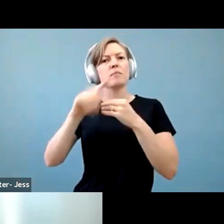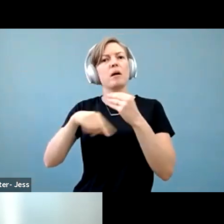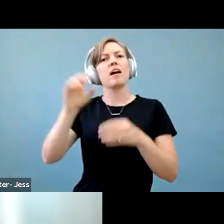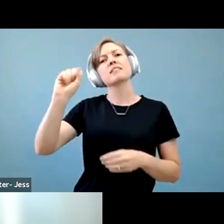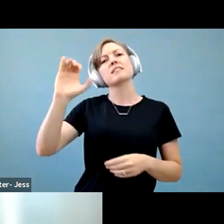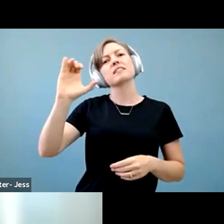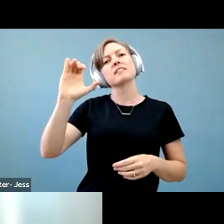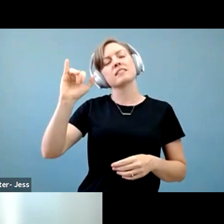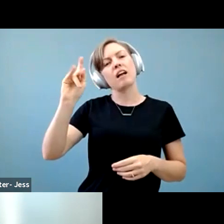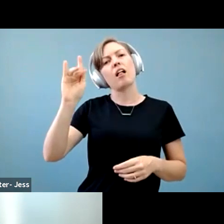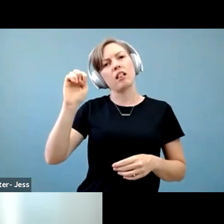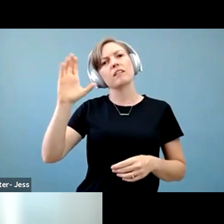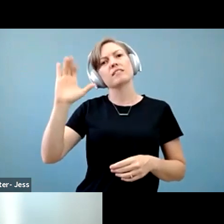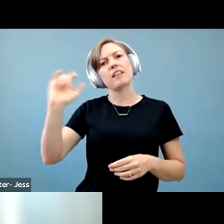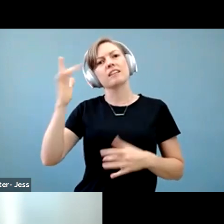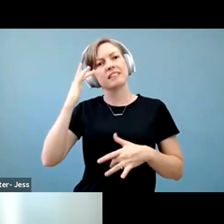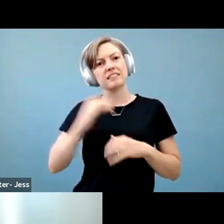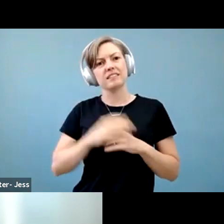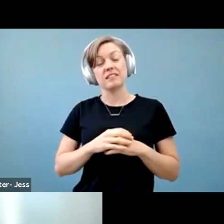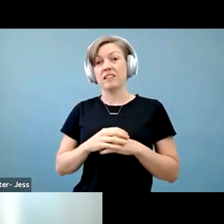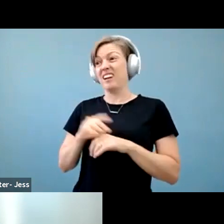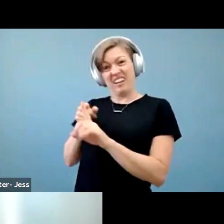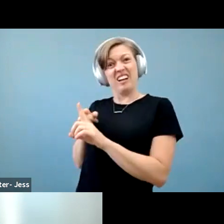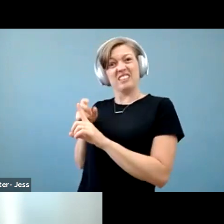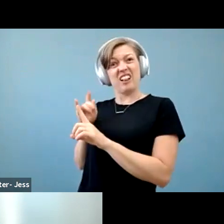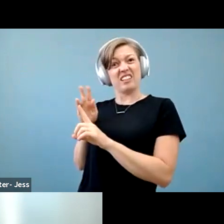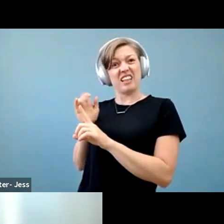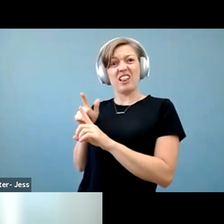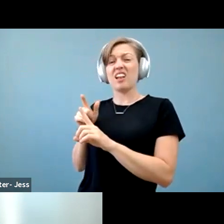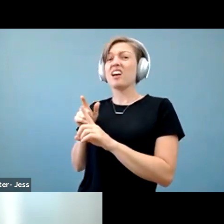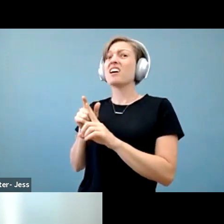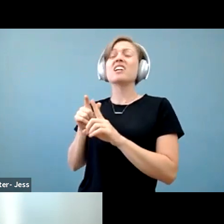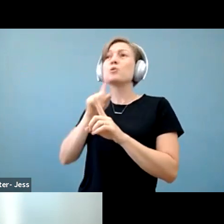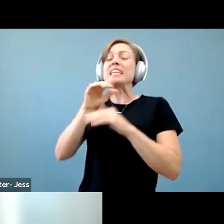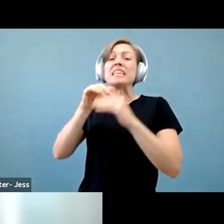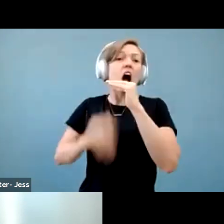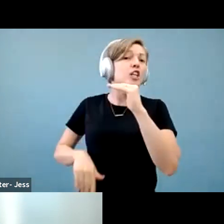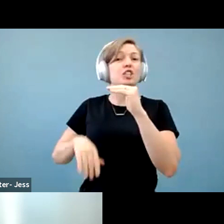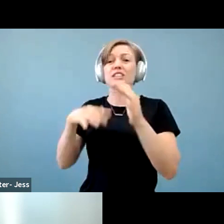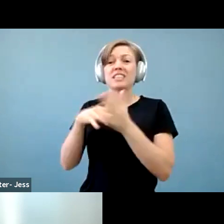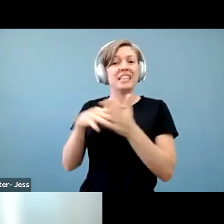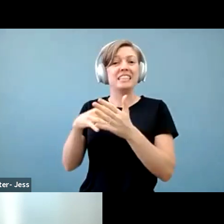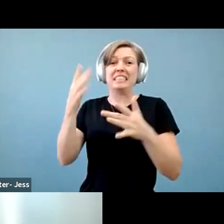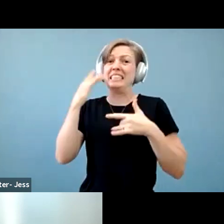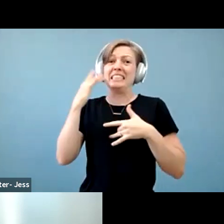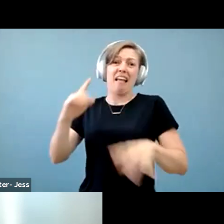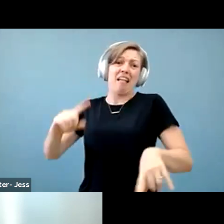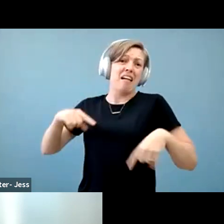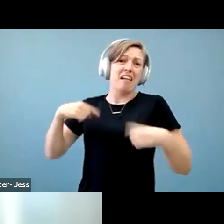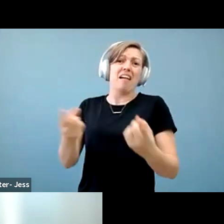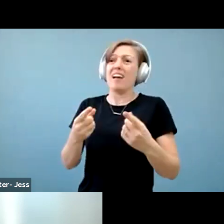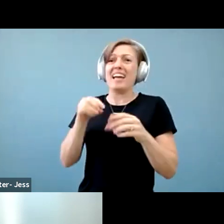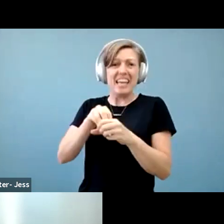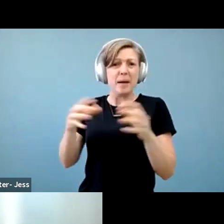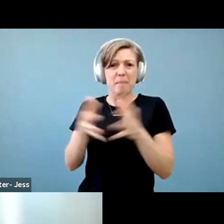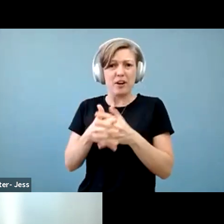CRISPR. Sickle cell disease, up until a few years ago, is one of the most understudied diseases, in America. And why